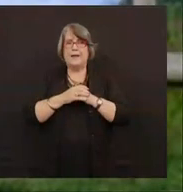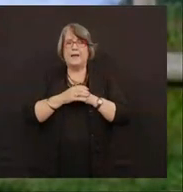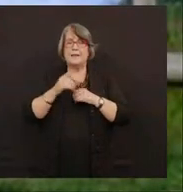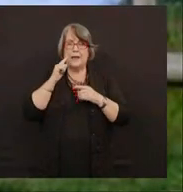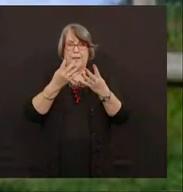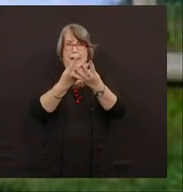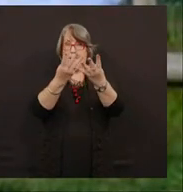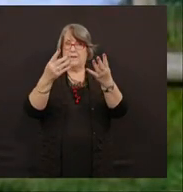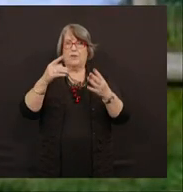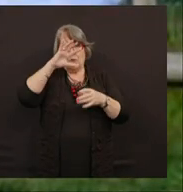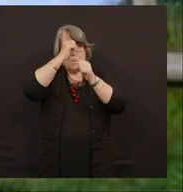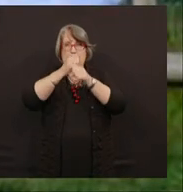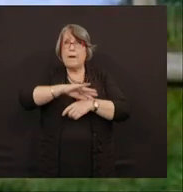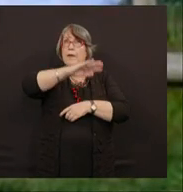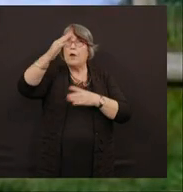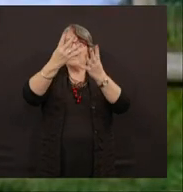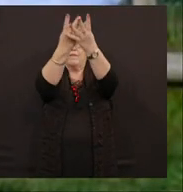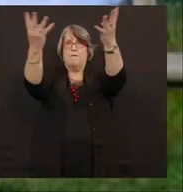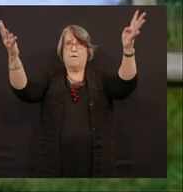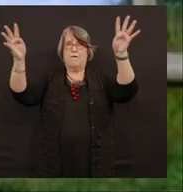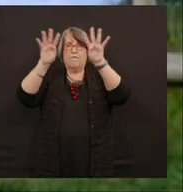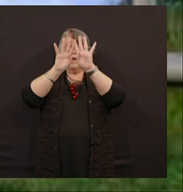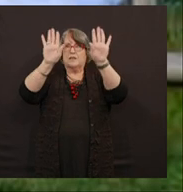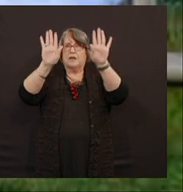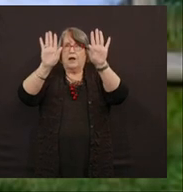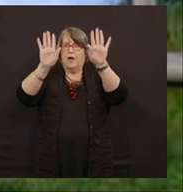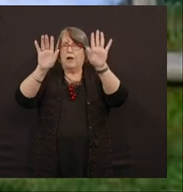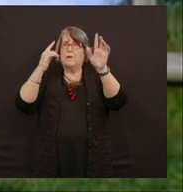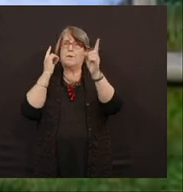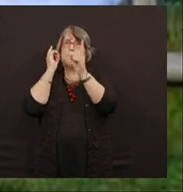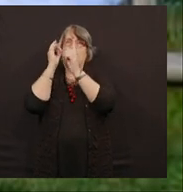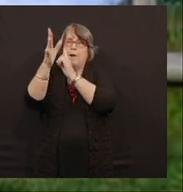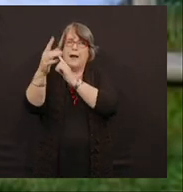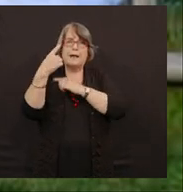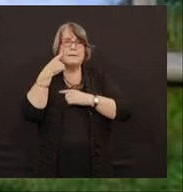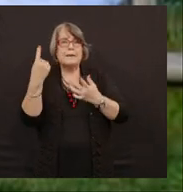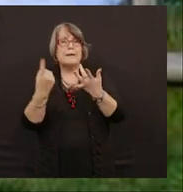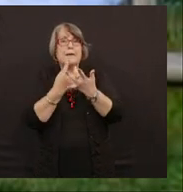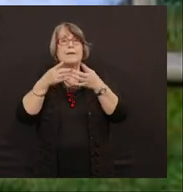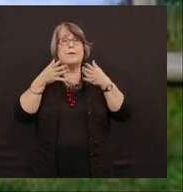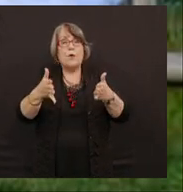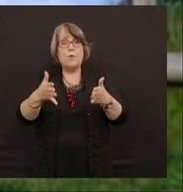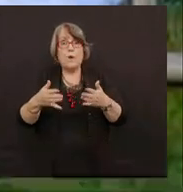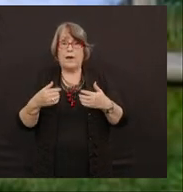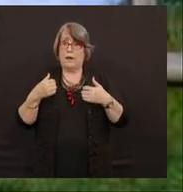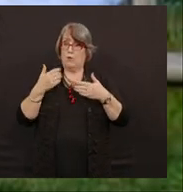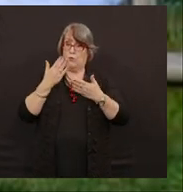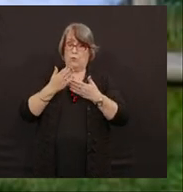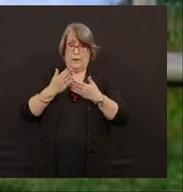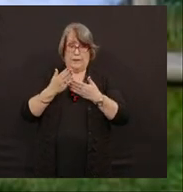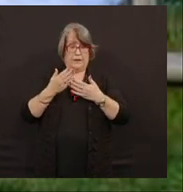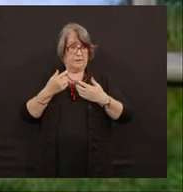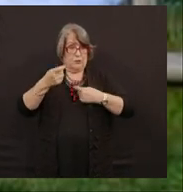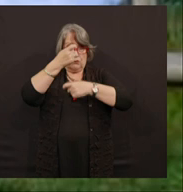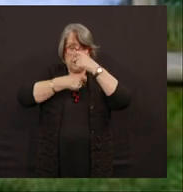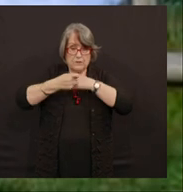That fence that was at the top of the cliff, we've got to move back past that fence. Transformative abuse prevention measures sit beyond